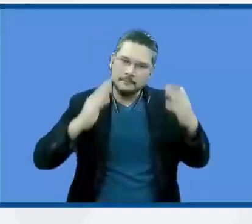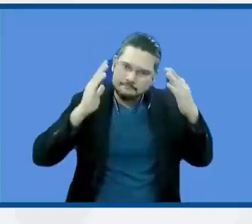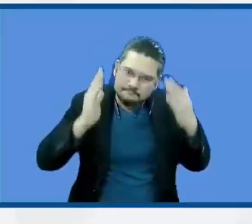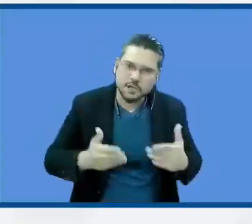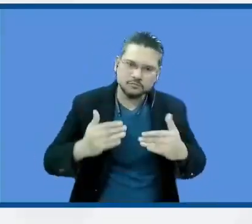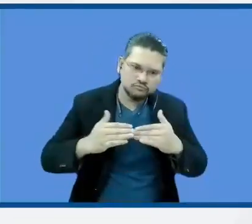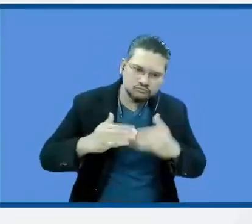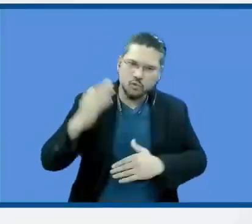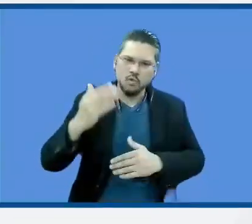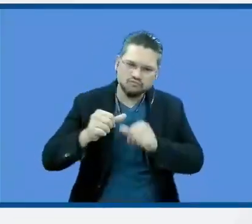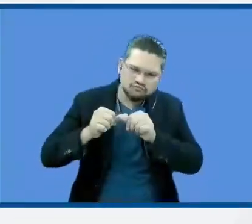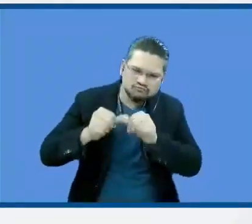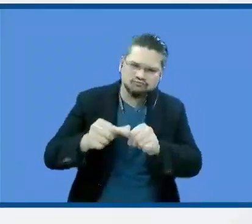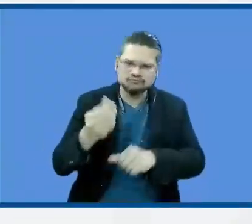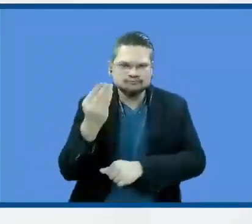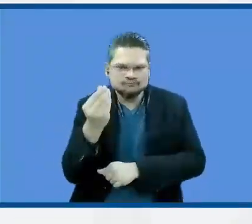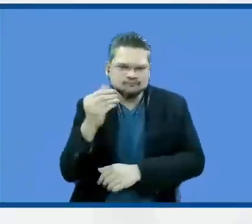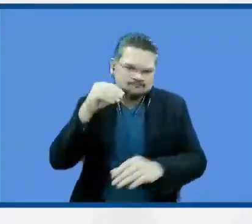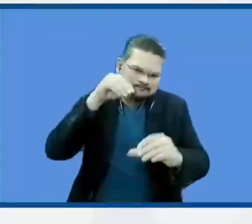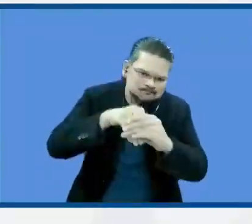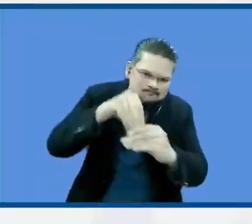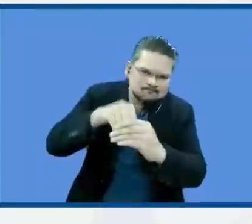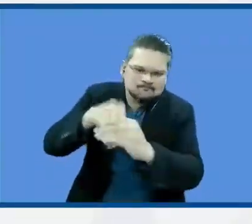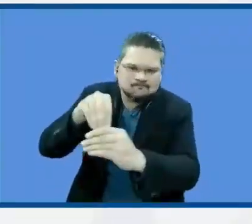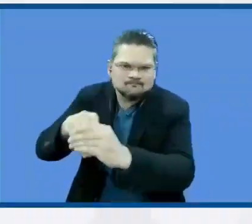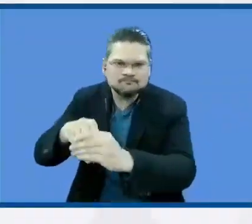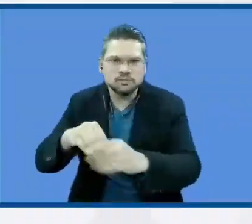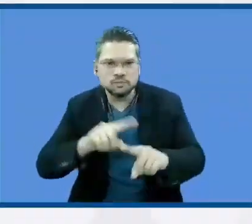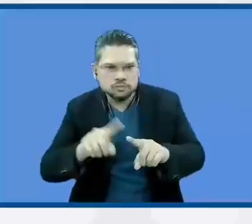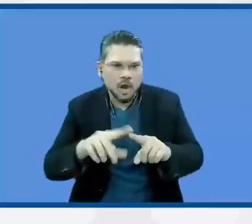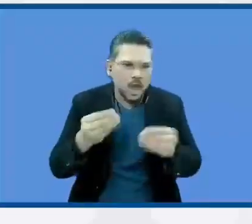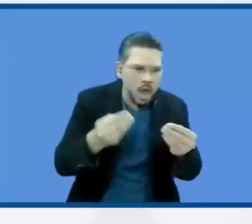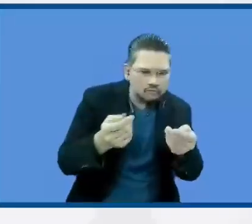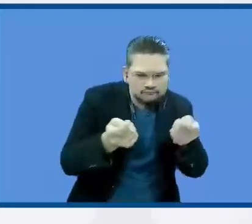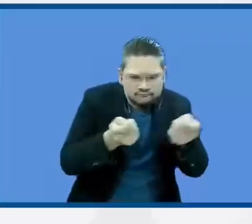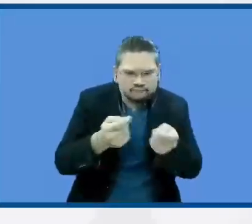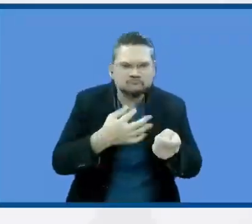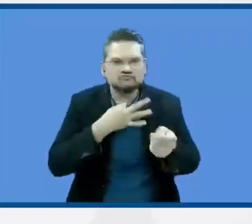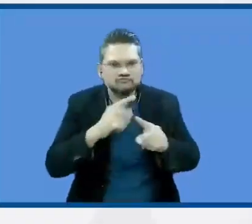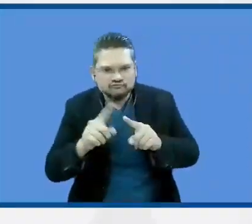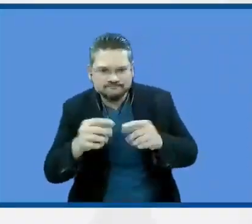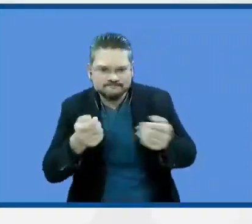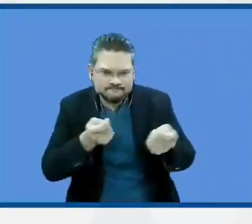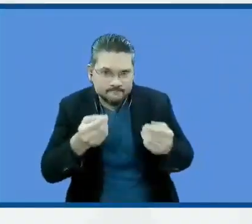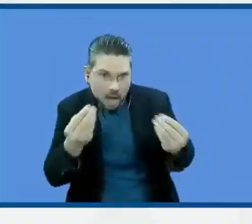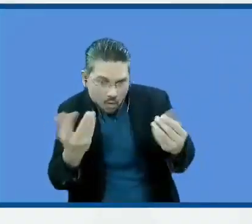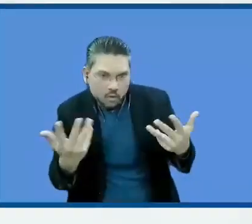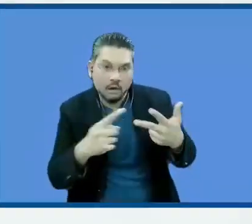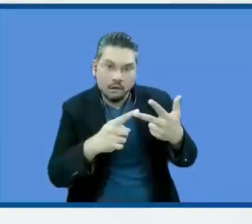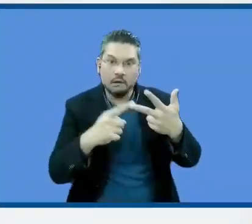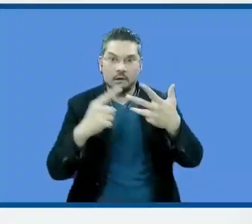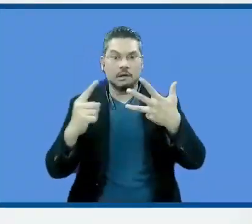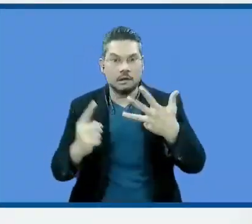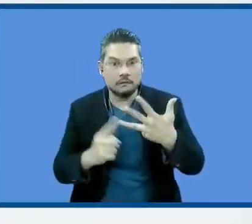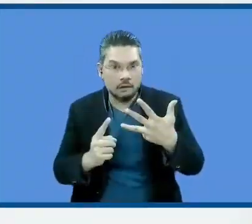in the corrective management and prospective management of risk. And fourth, the need to